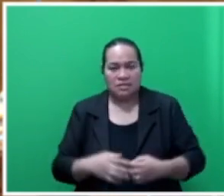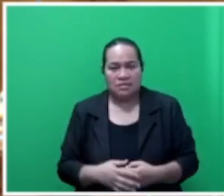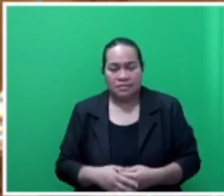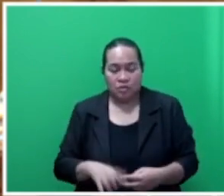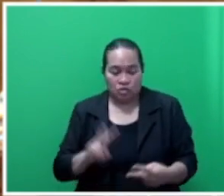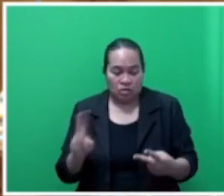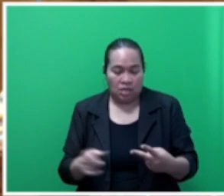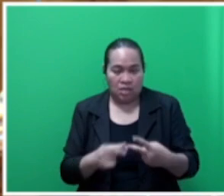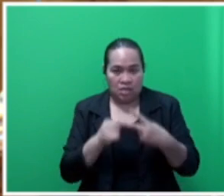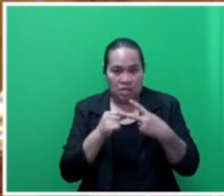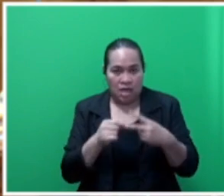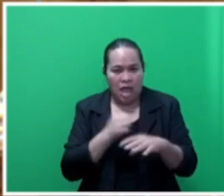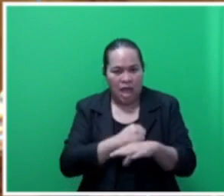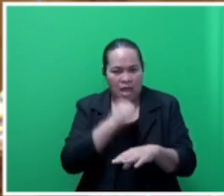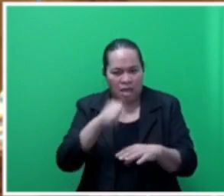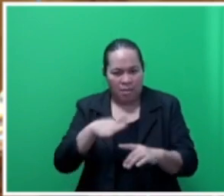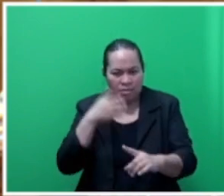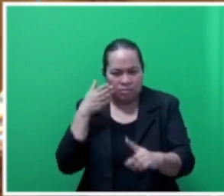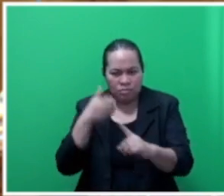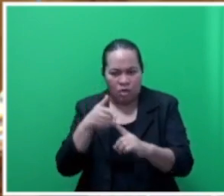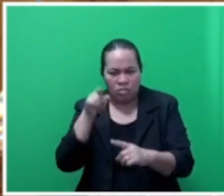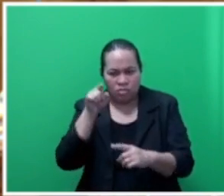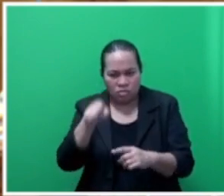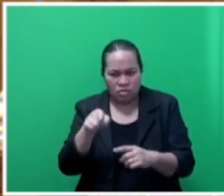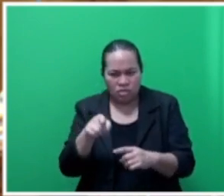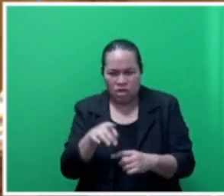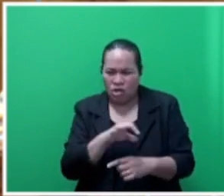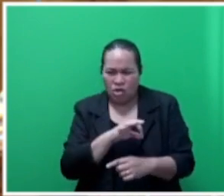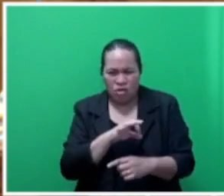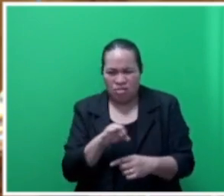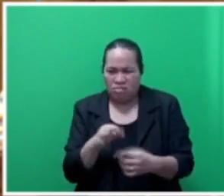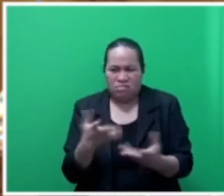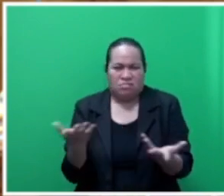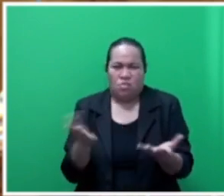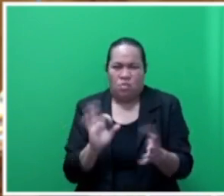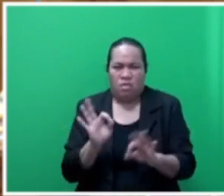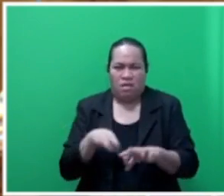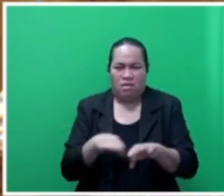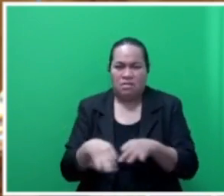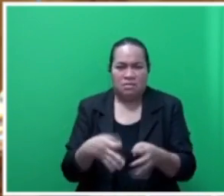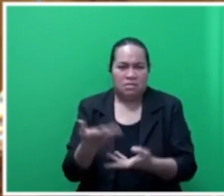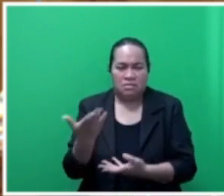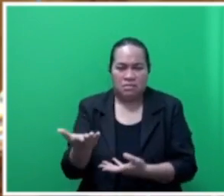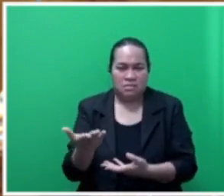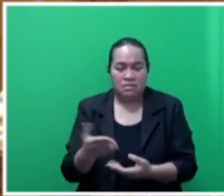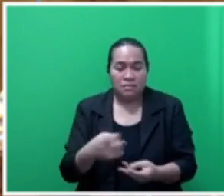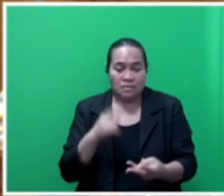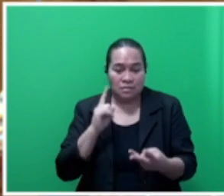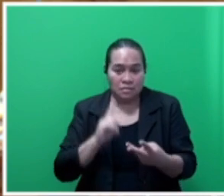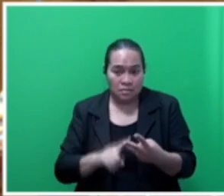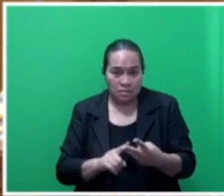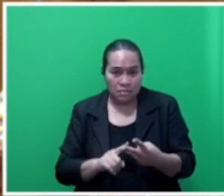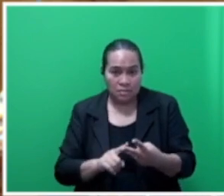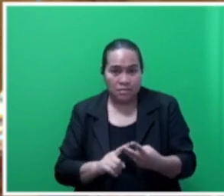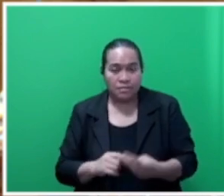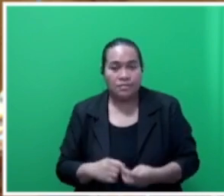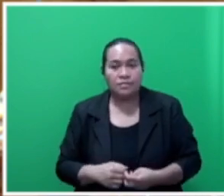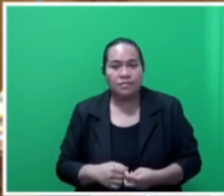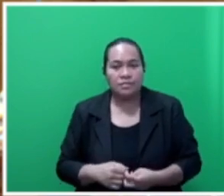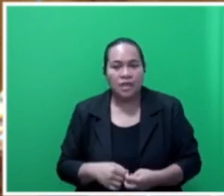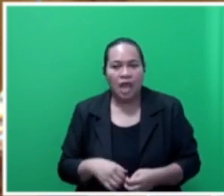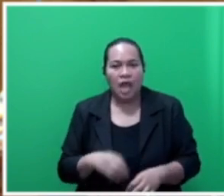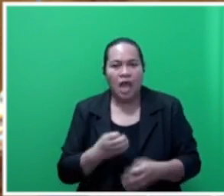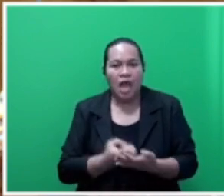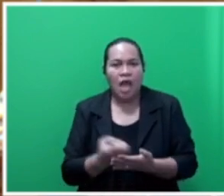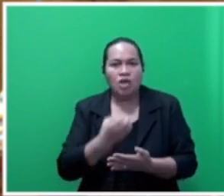Secondly, the government's approach to fiscal consolidation does not seem to exist. Thirdly, the economy has already felt